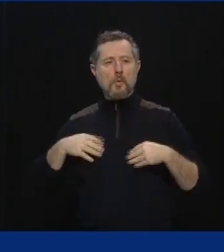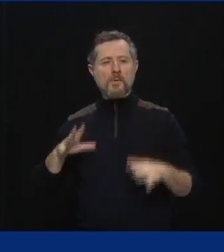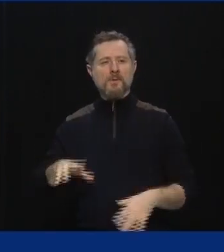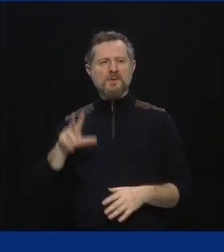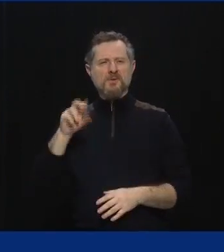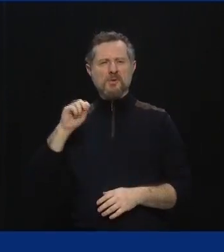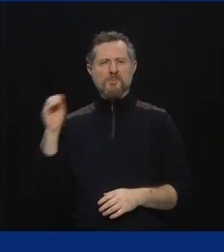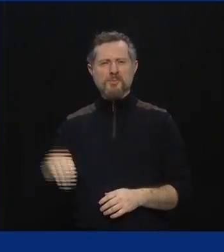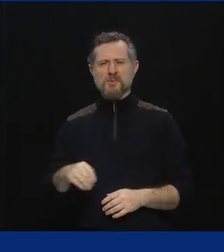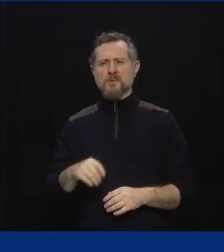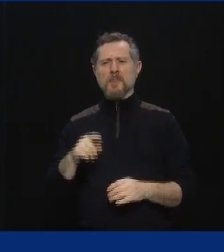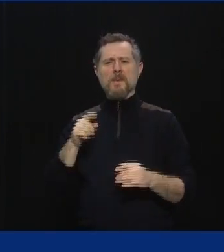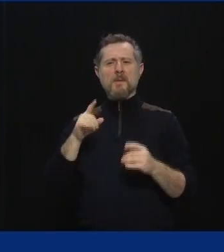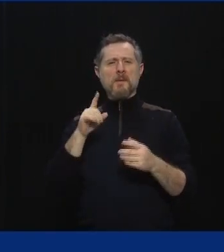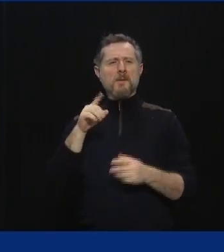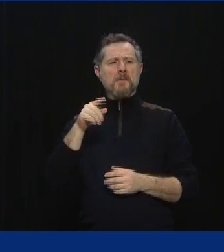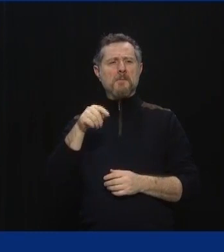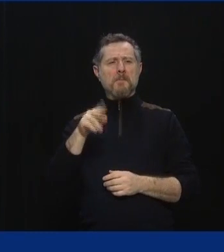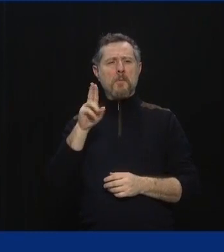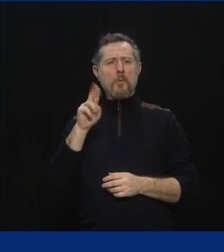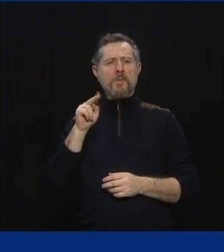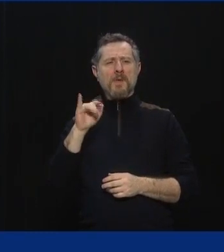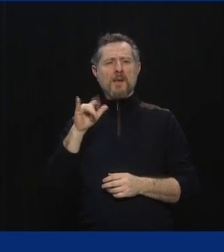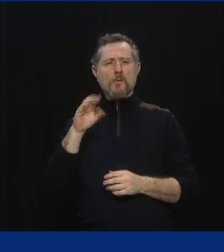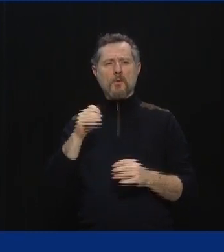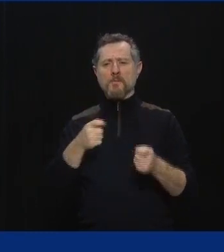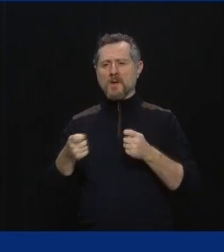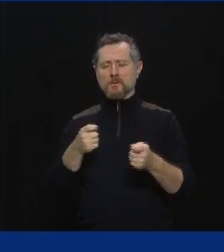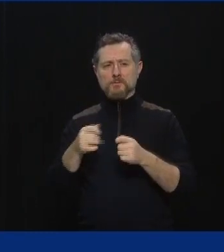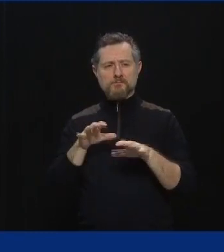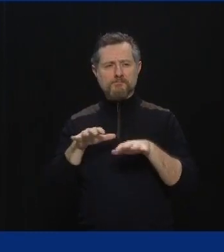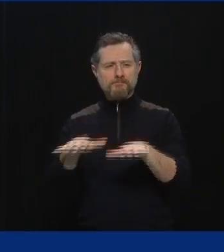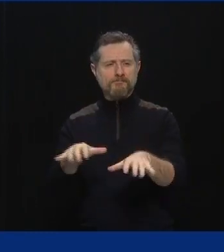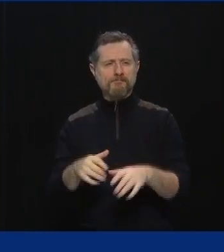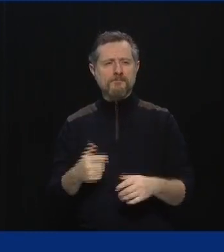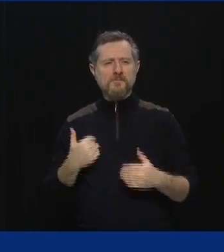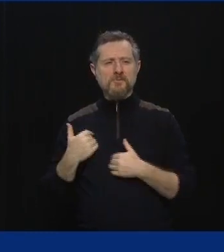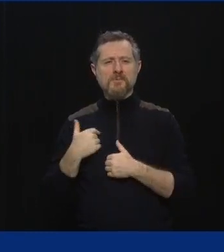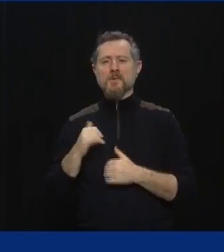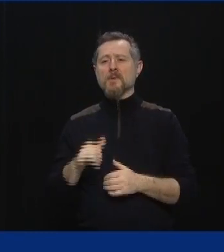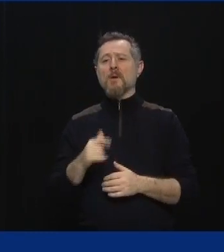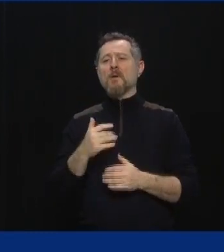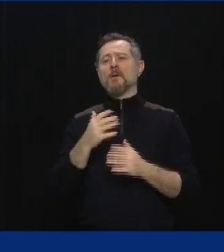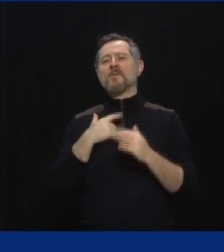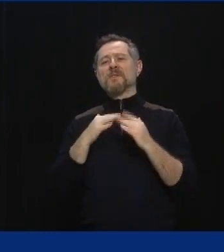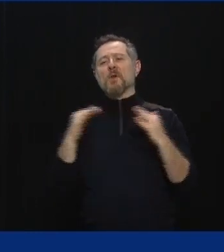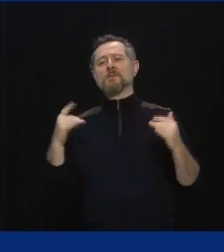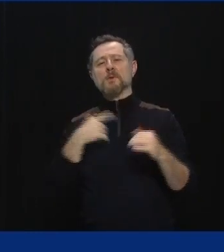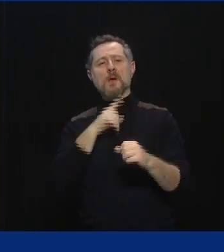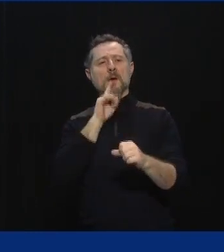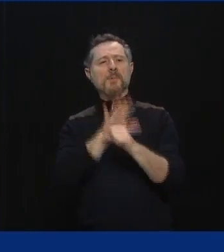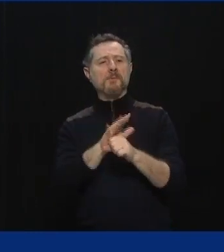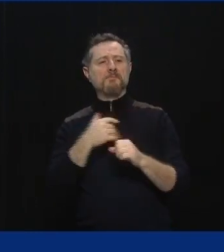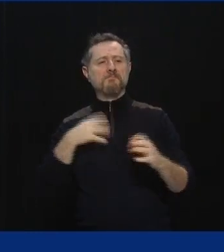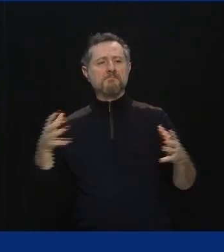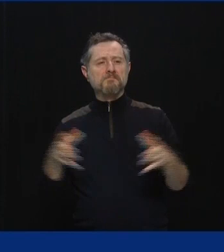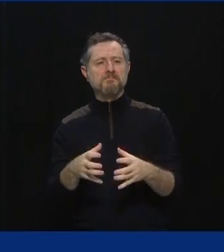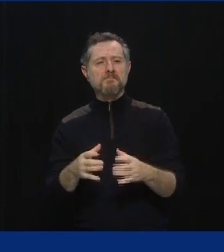100% minority owned and controlled investment firm and part of our diversity commitment, and I'd like